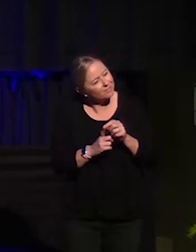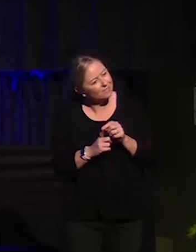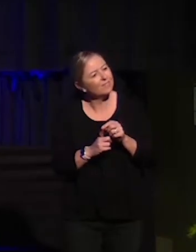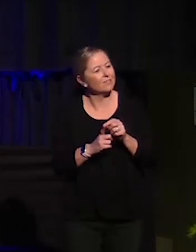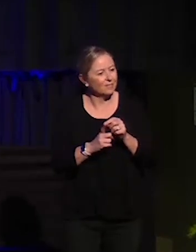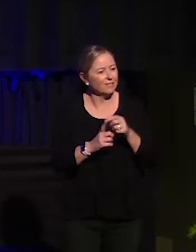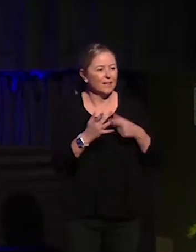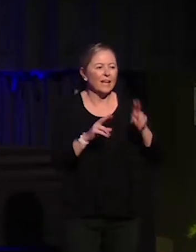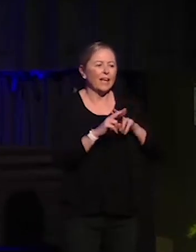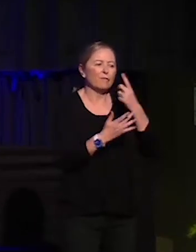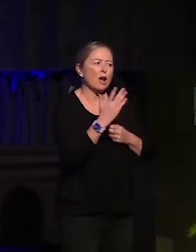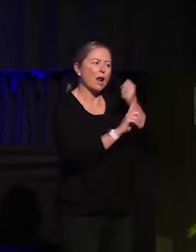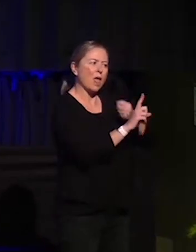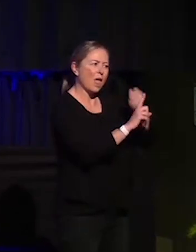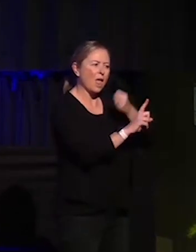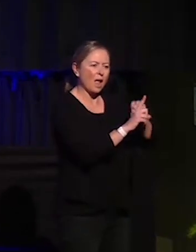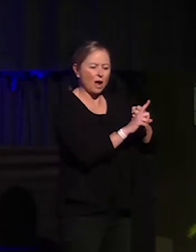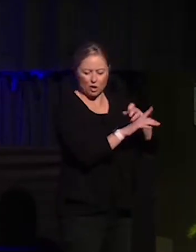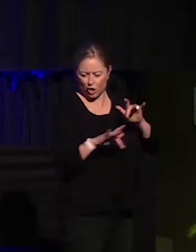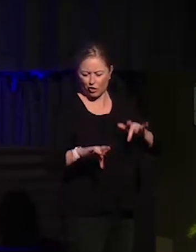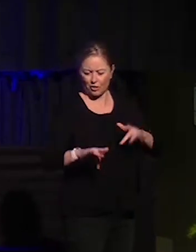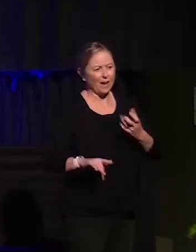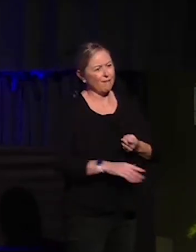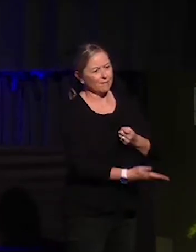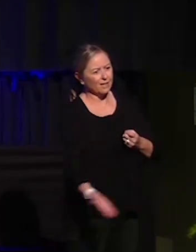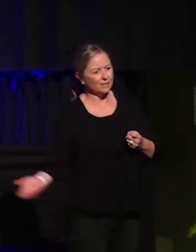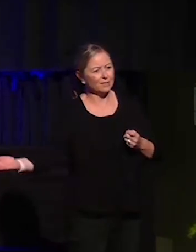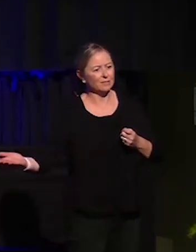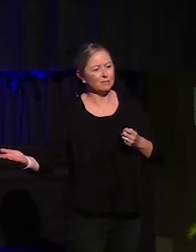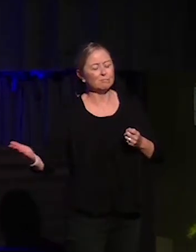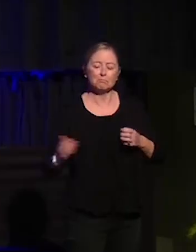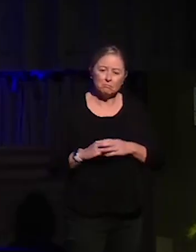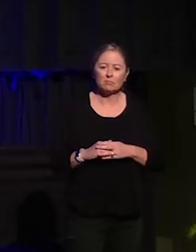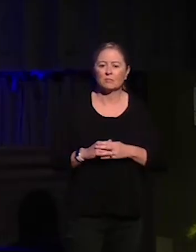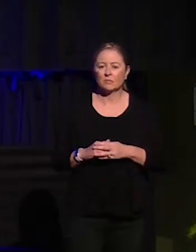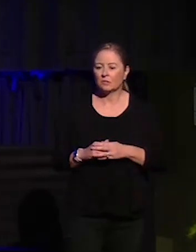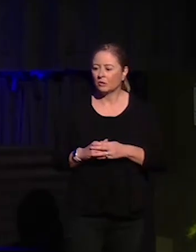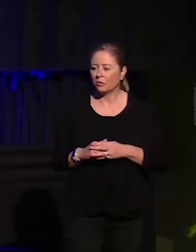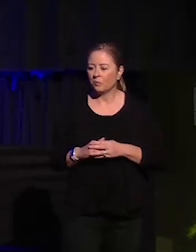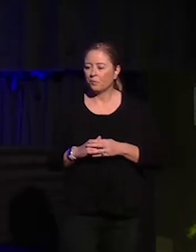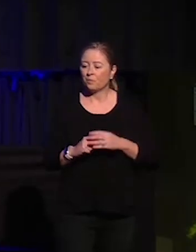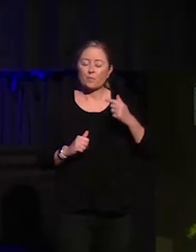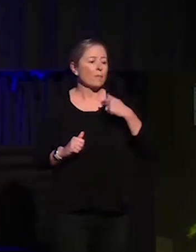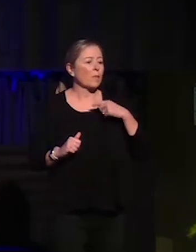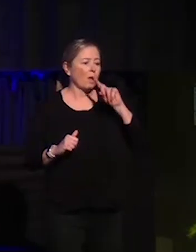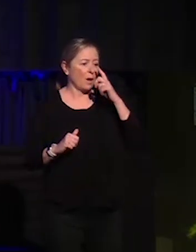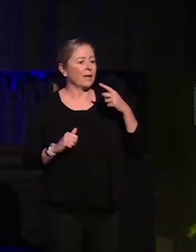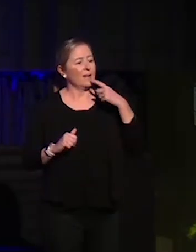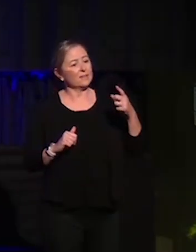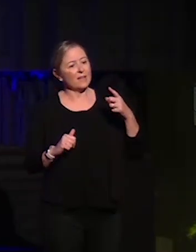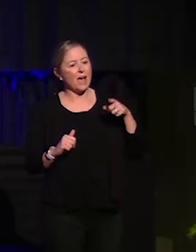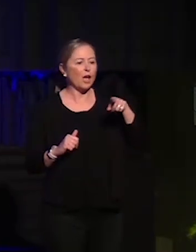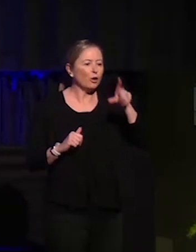get curb cuts as a standard thing. And now I can't sit here and publicly say petty vandalism